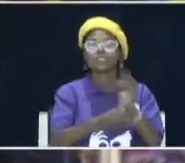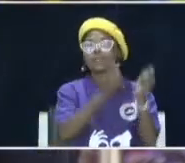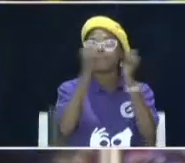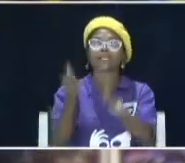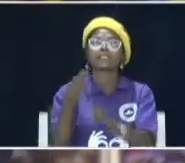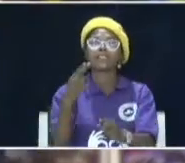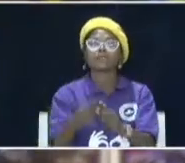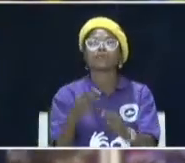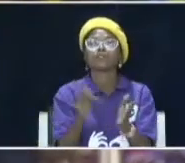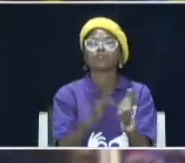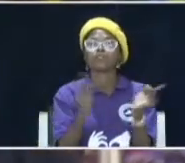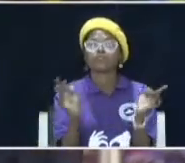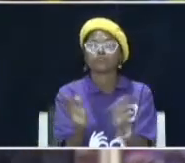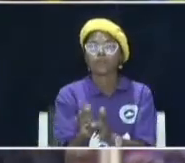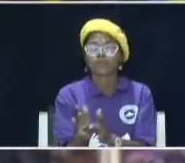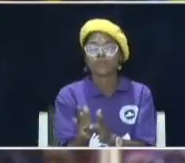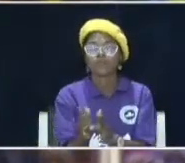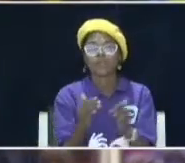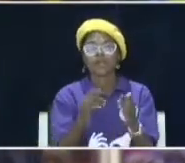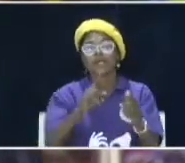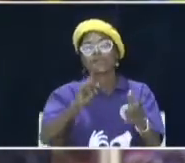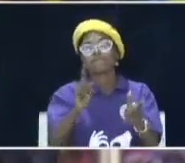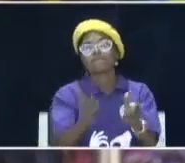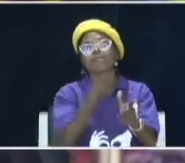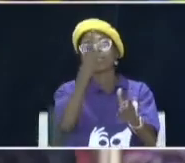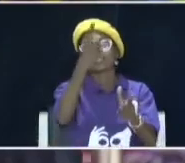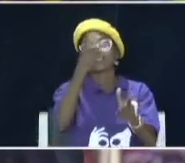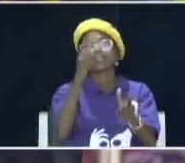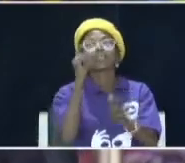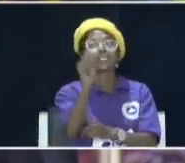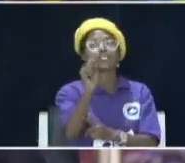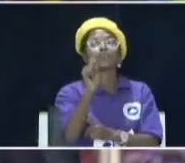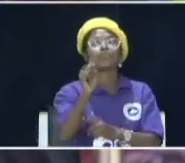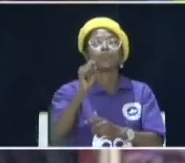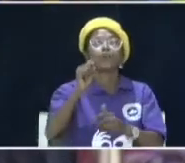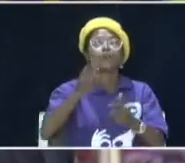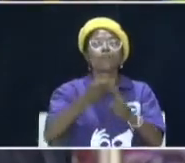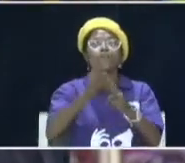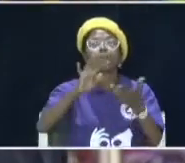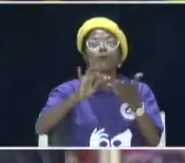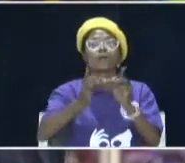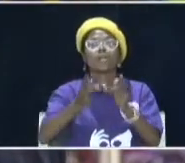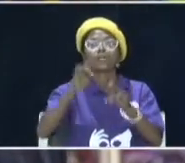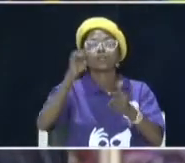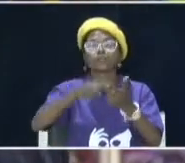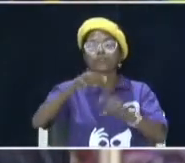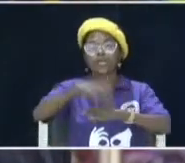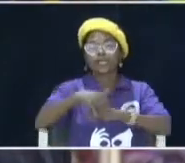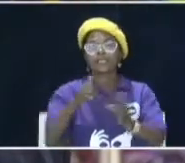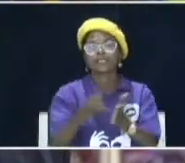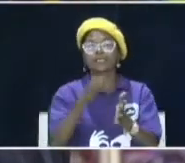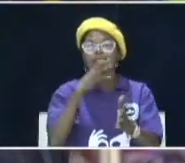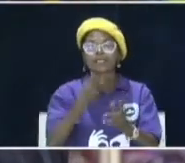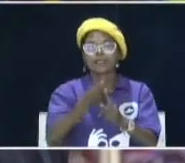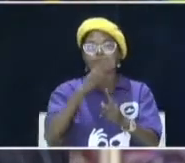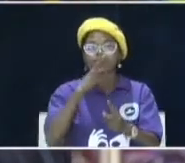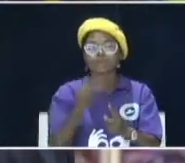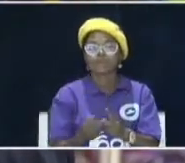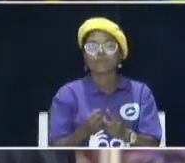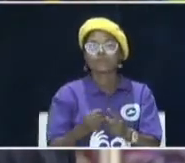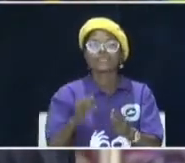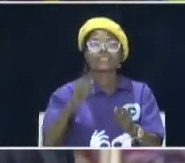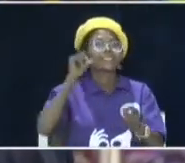name. The first online testimony tonight is from Sister Oluwafemi